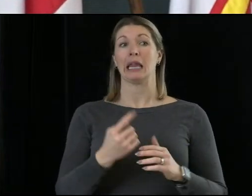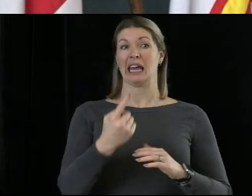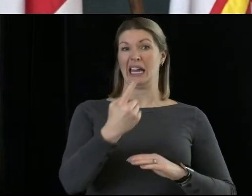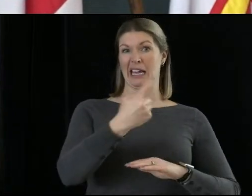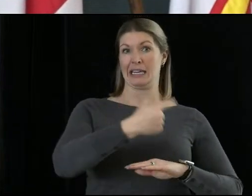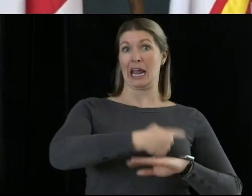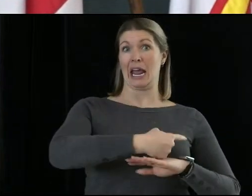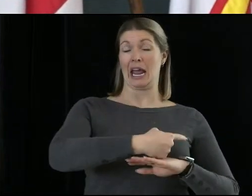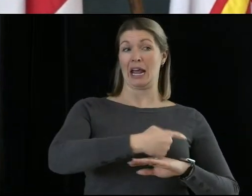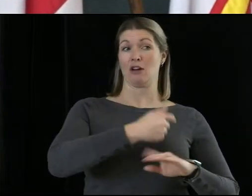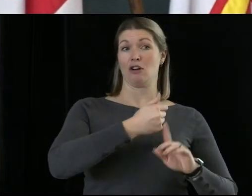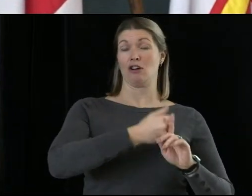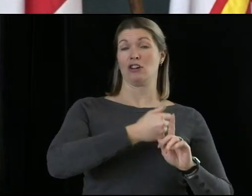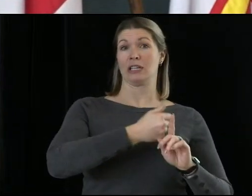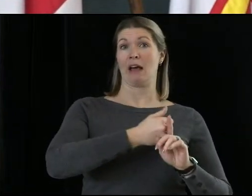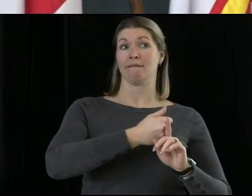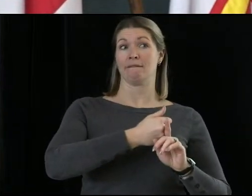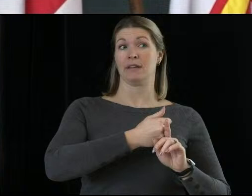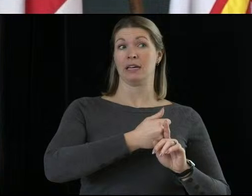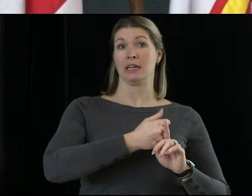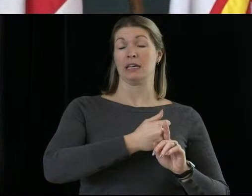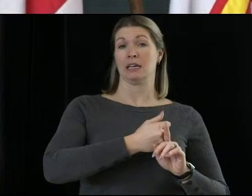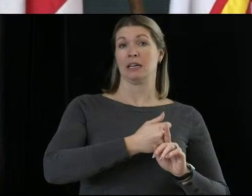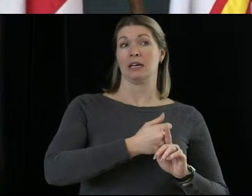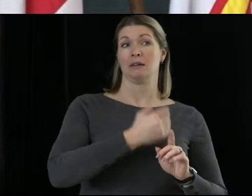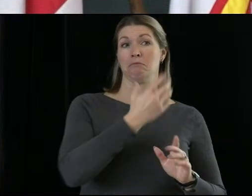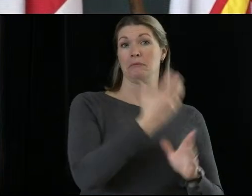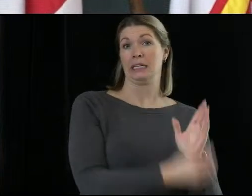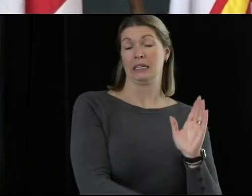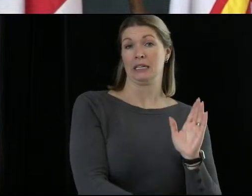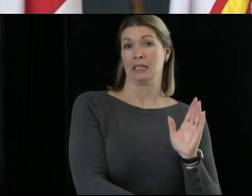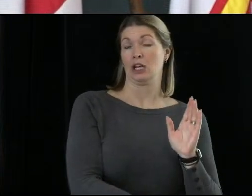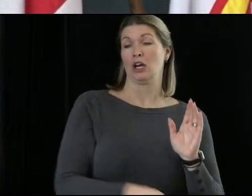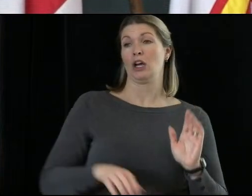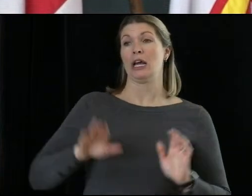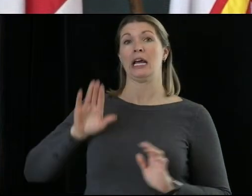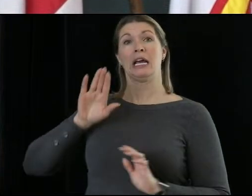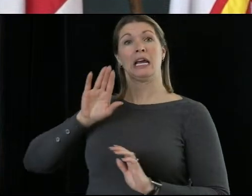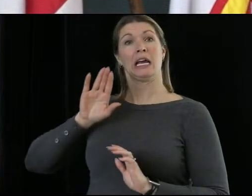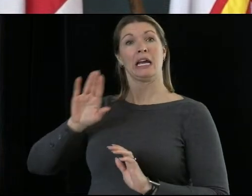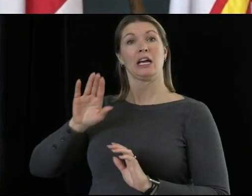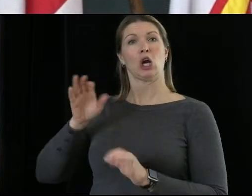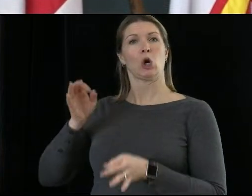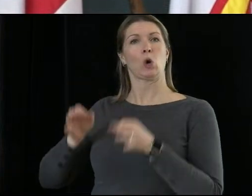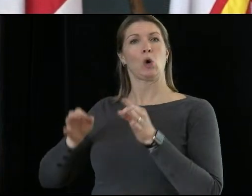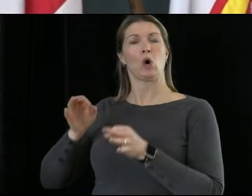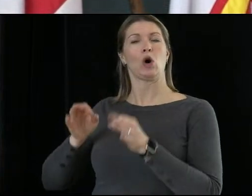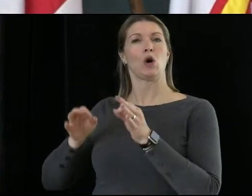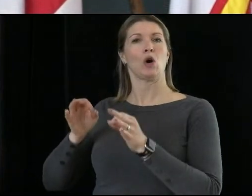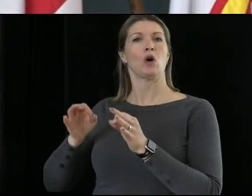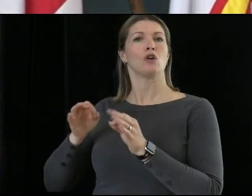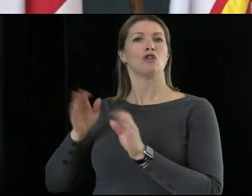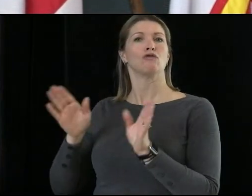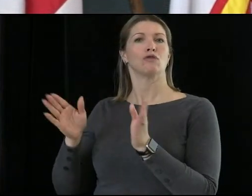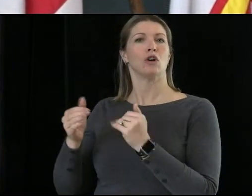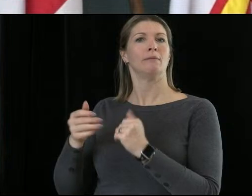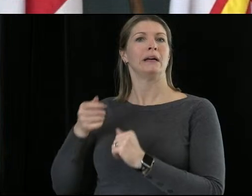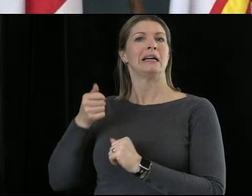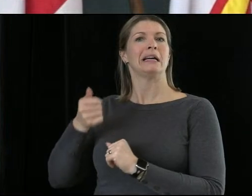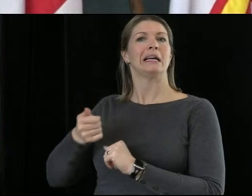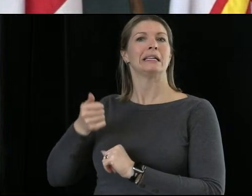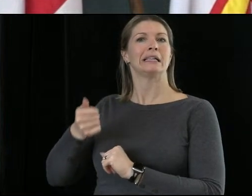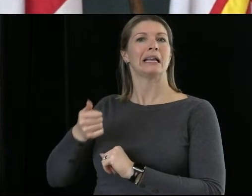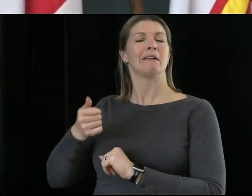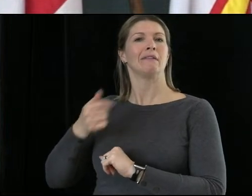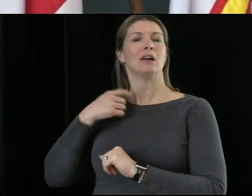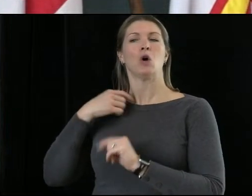at 4 p.m., he was in a courtroom where Courtney's own words were read out about the violence and harassment and assaults that she